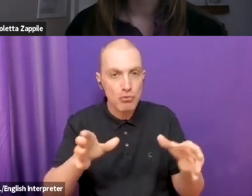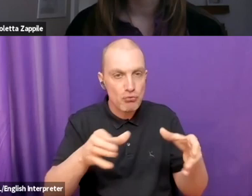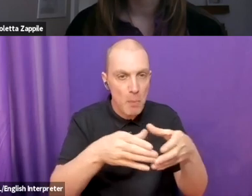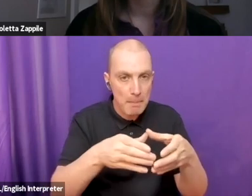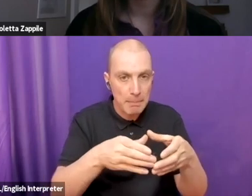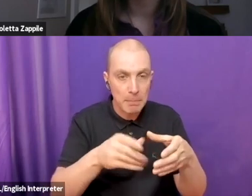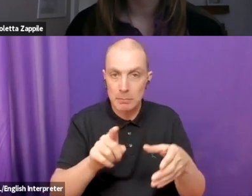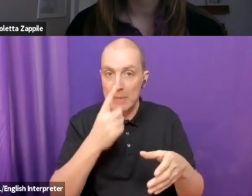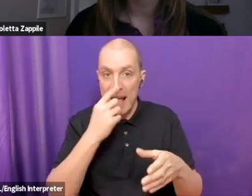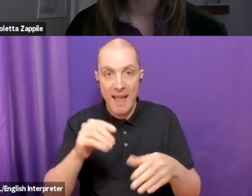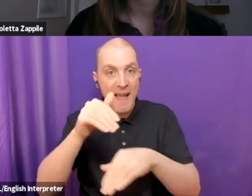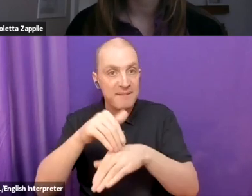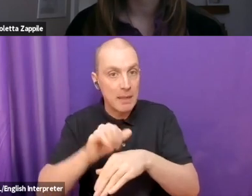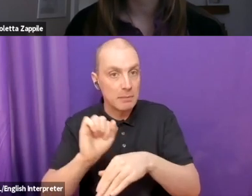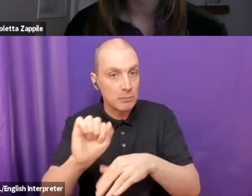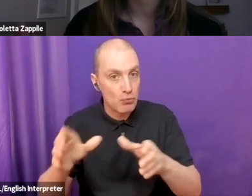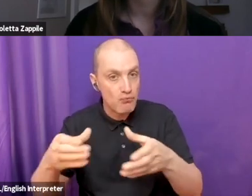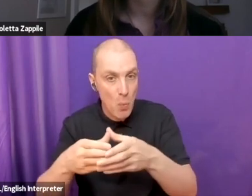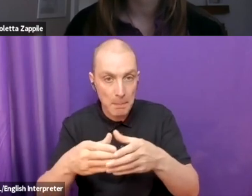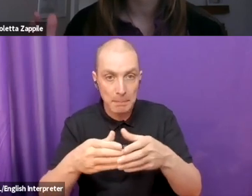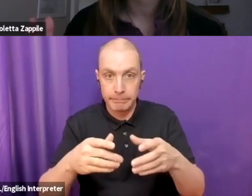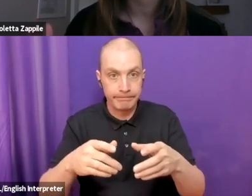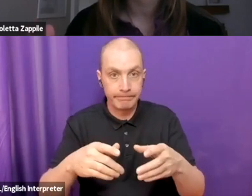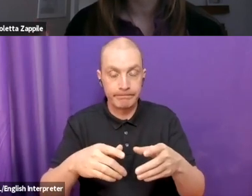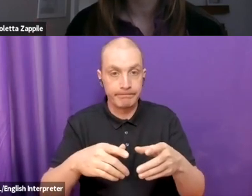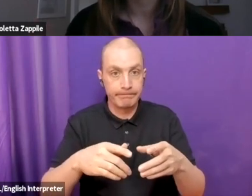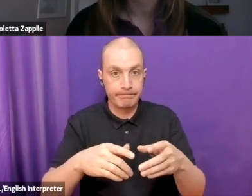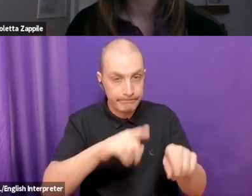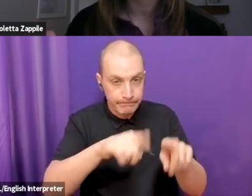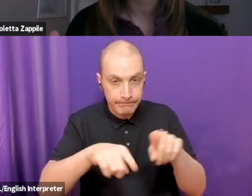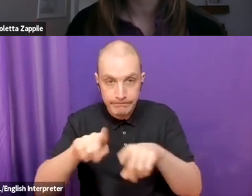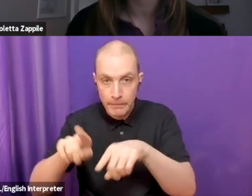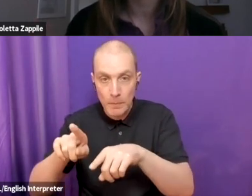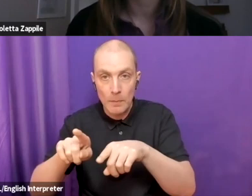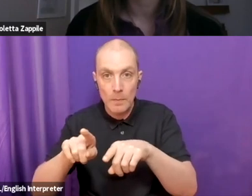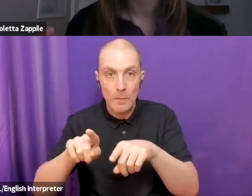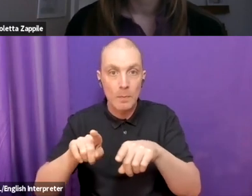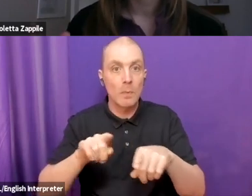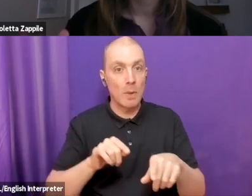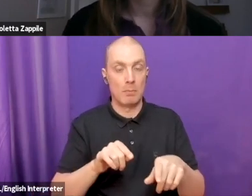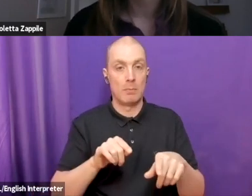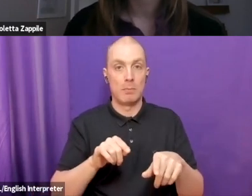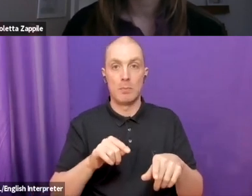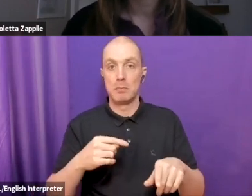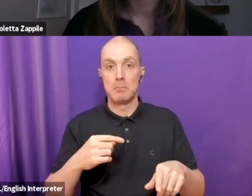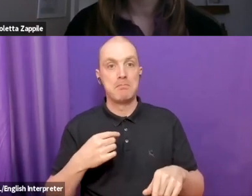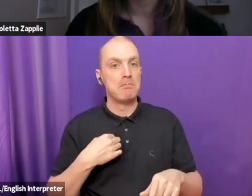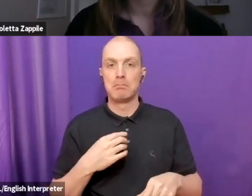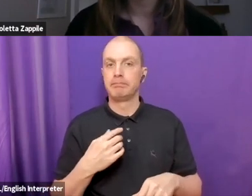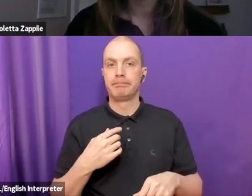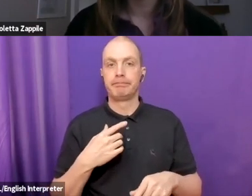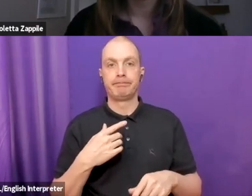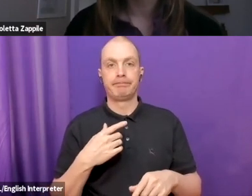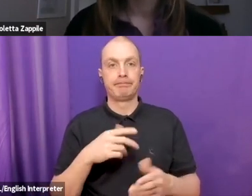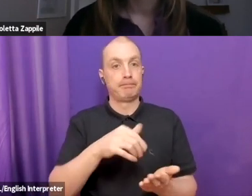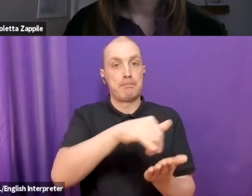when possible, provide, even when you're not talking, for example, directly or exclusively of women's rights or of people